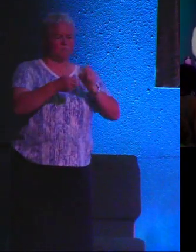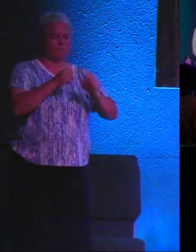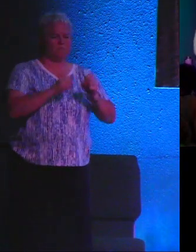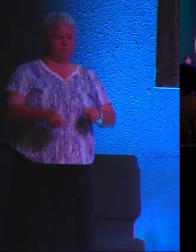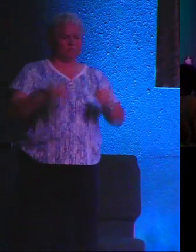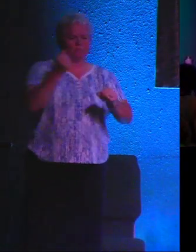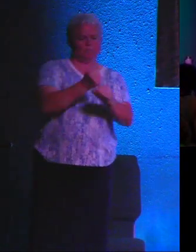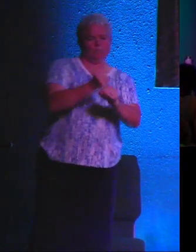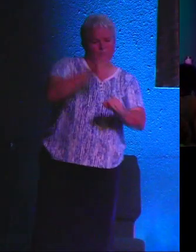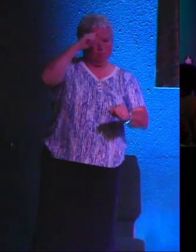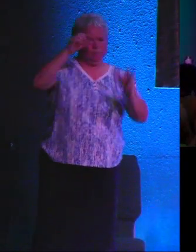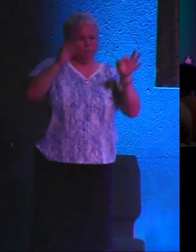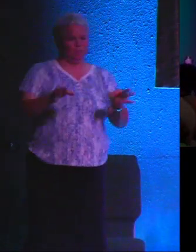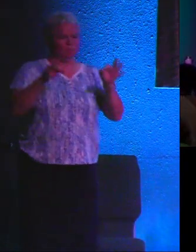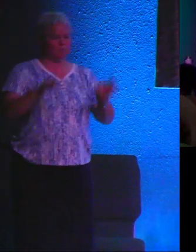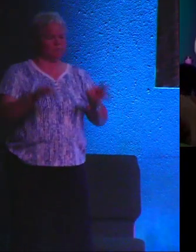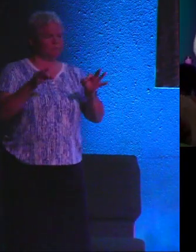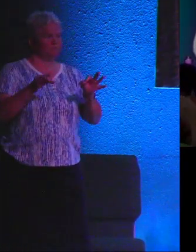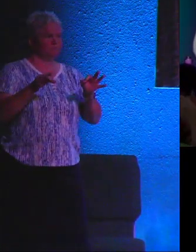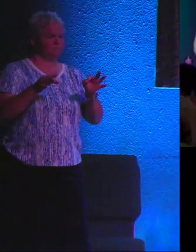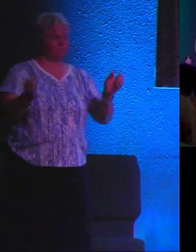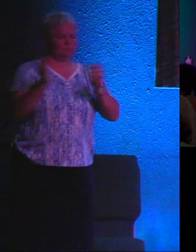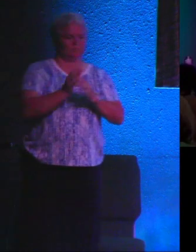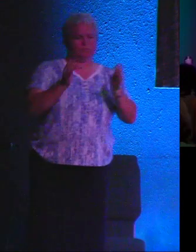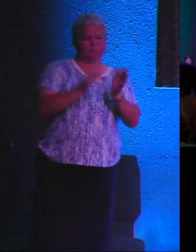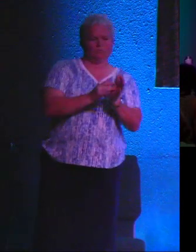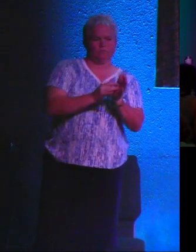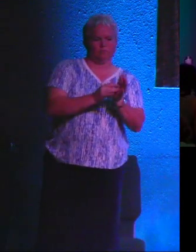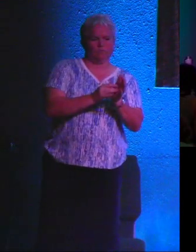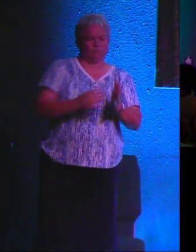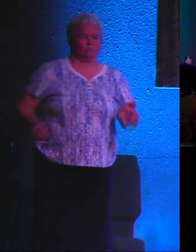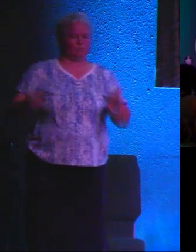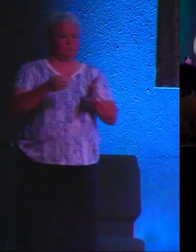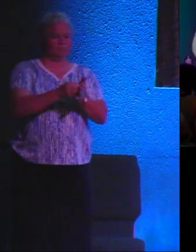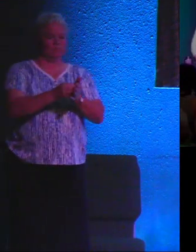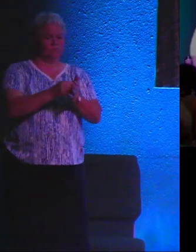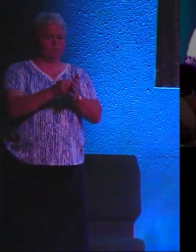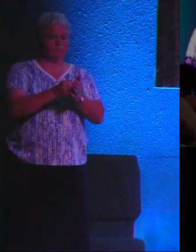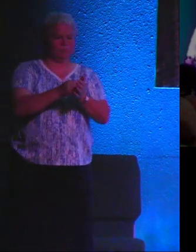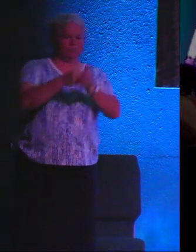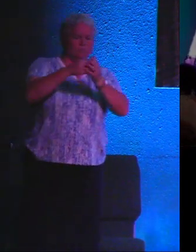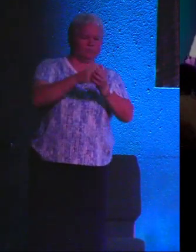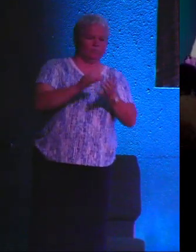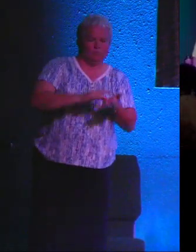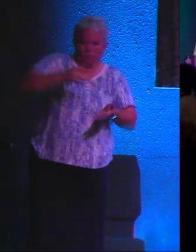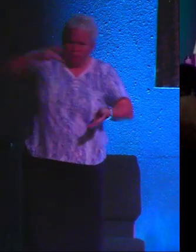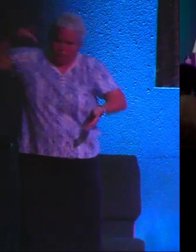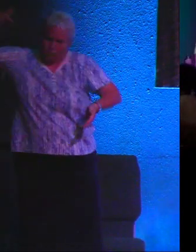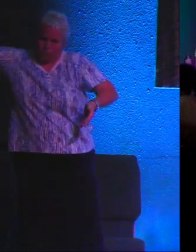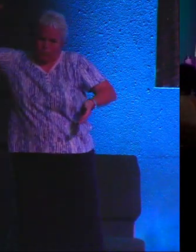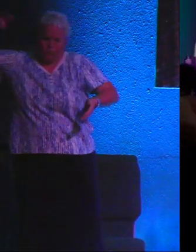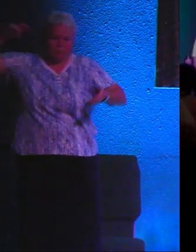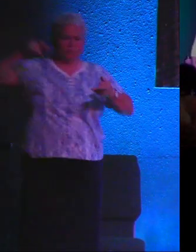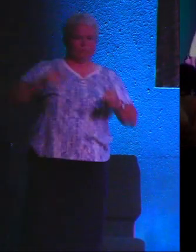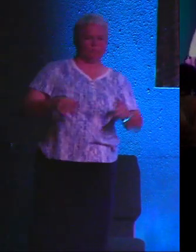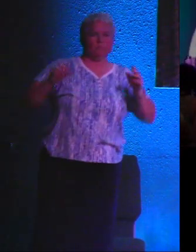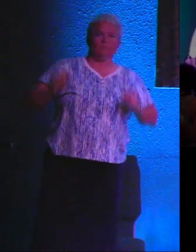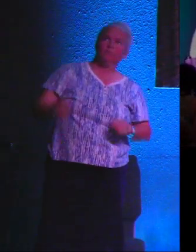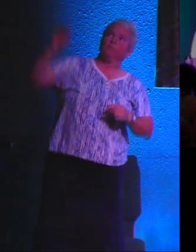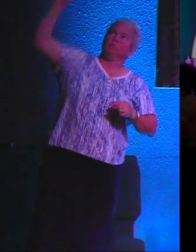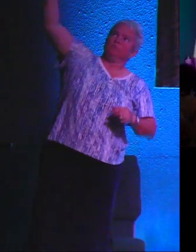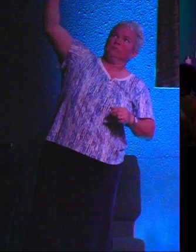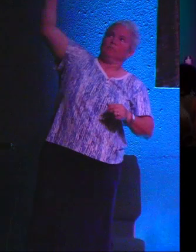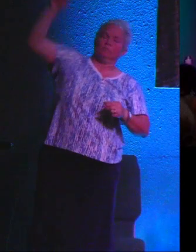make those decisions. So Jesus, once again, we glorify you. Be lifted high.